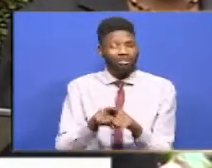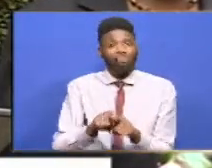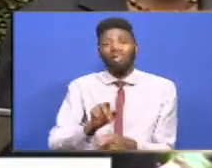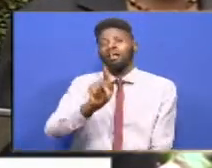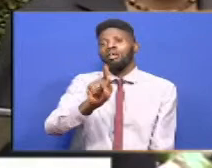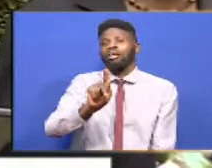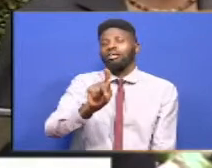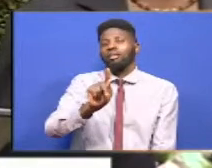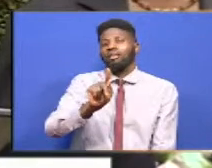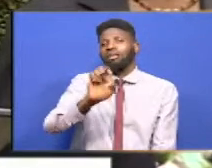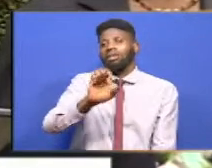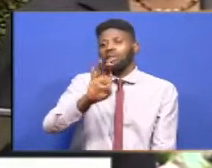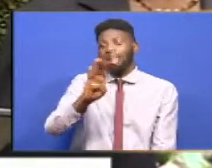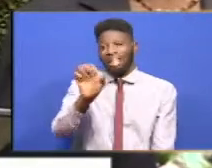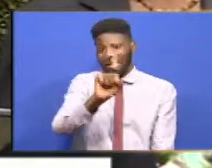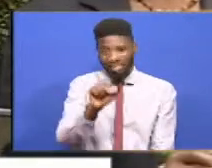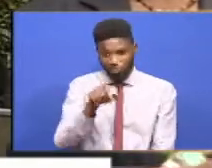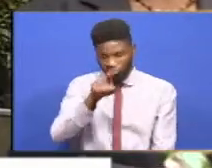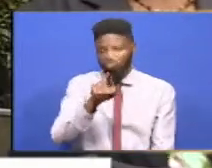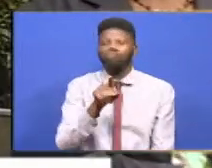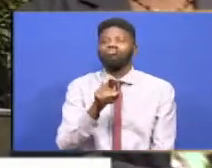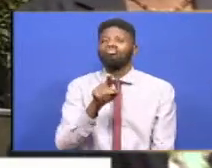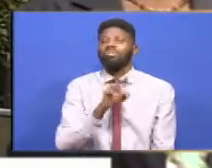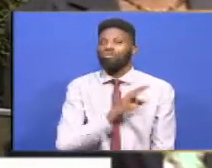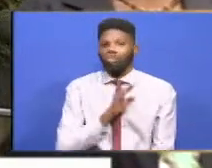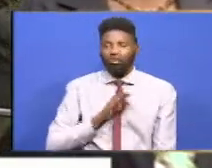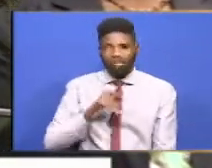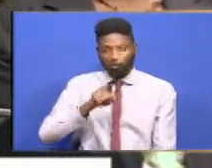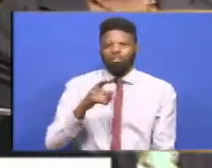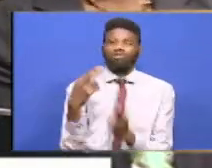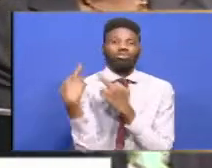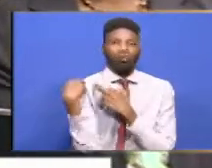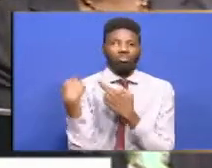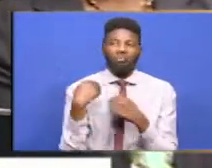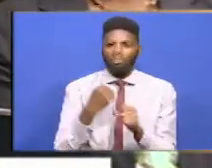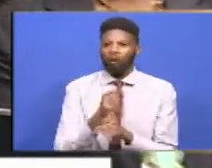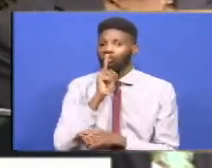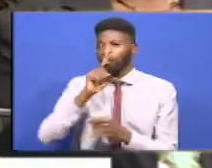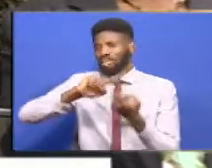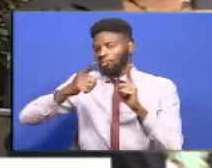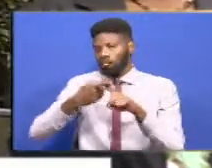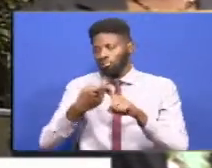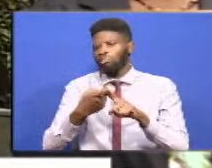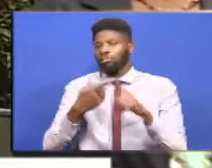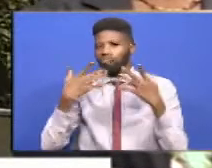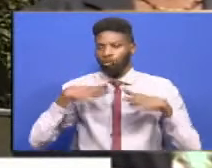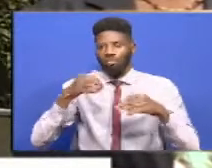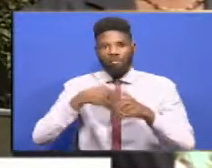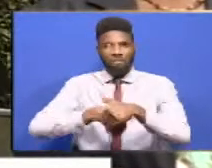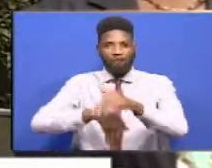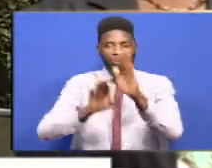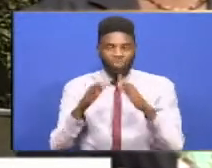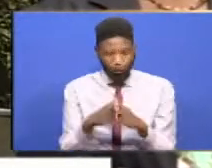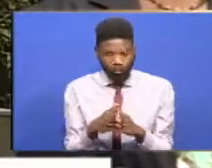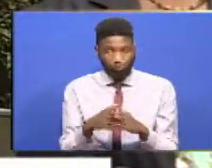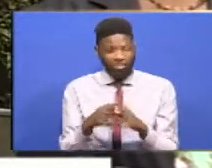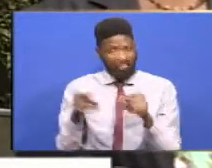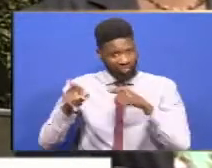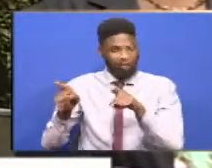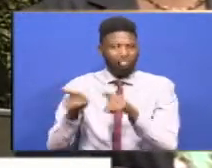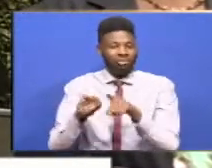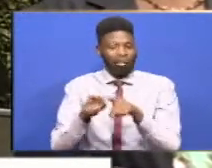Standards, which is the body authorized to ensure that the standards are met, is of course on the lookout